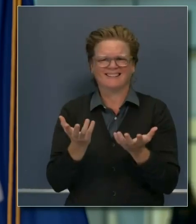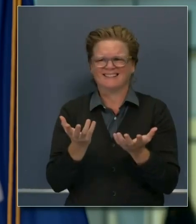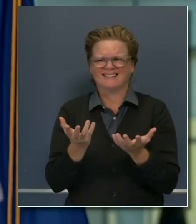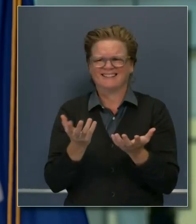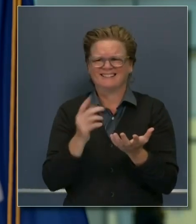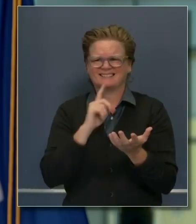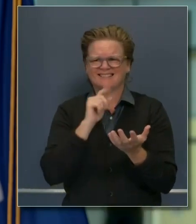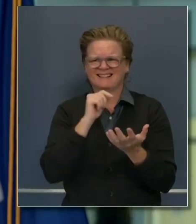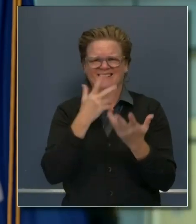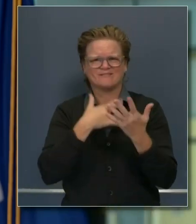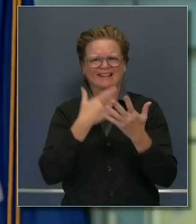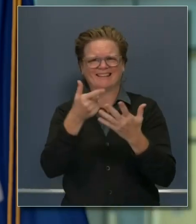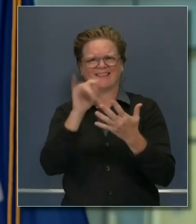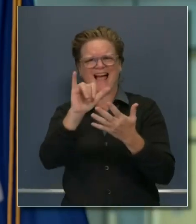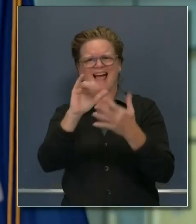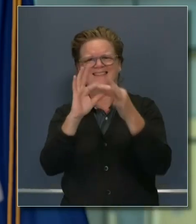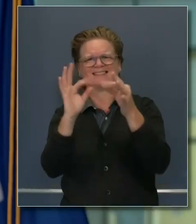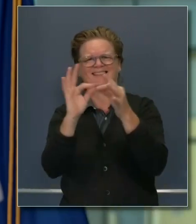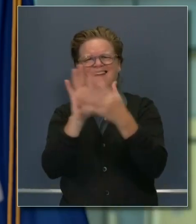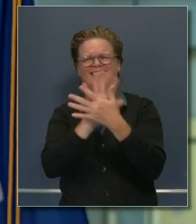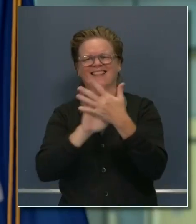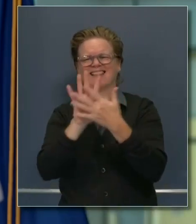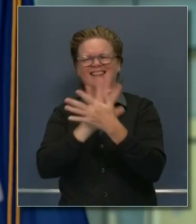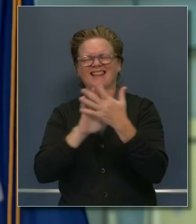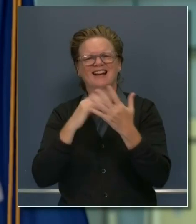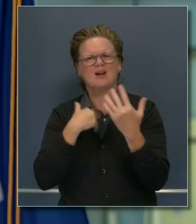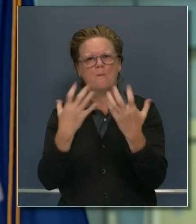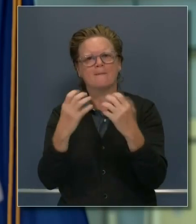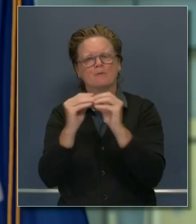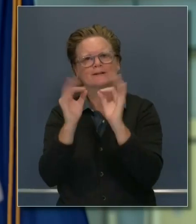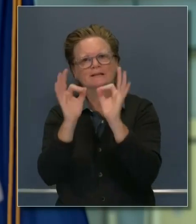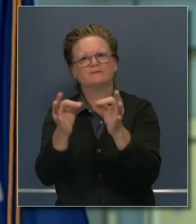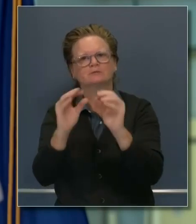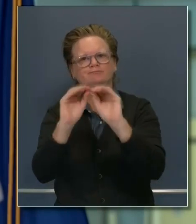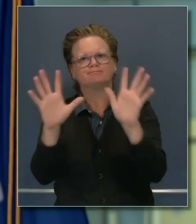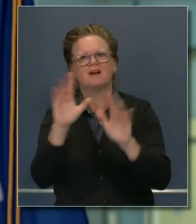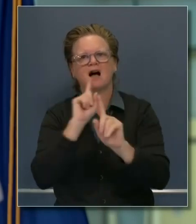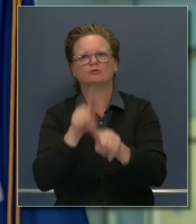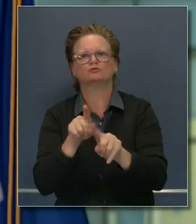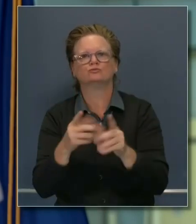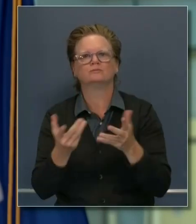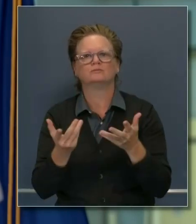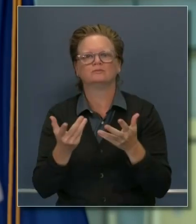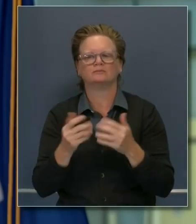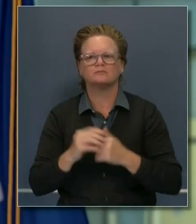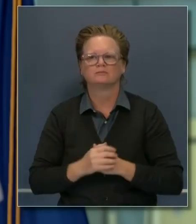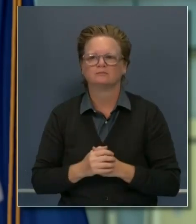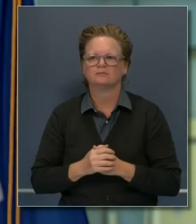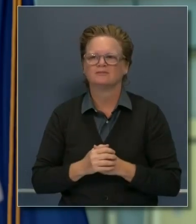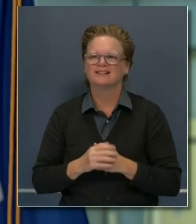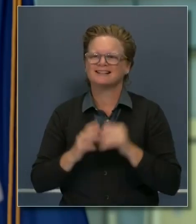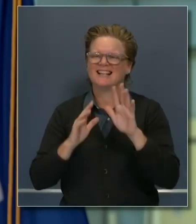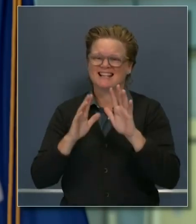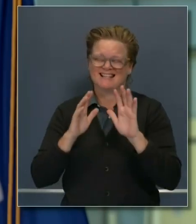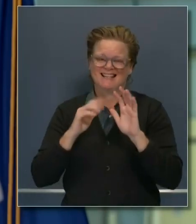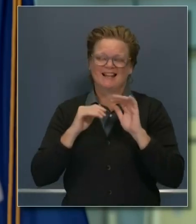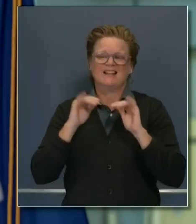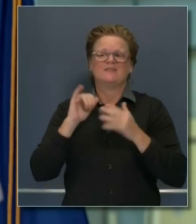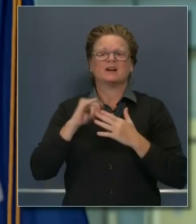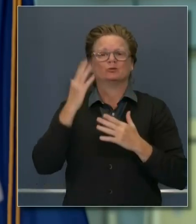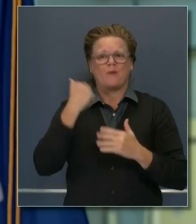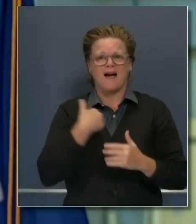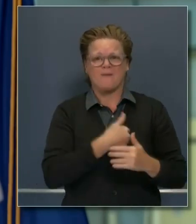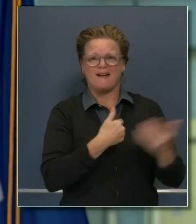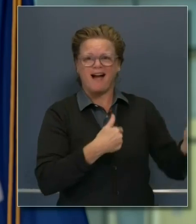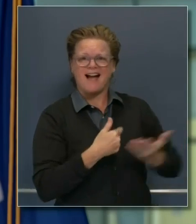we put together strike teams, why I brought 5 new people into this agency. That's why we hired an independent consultant. That's why we put the